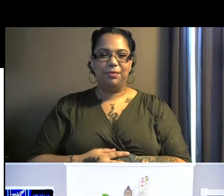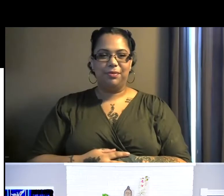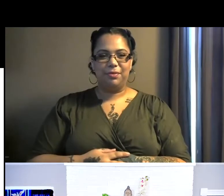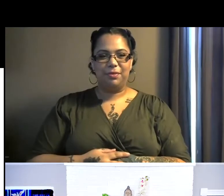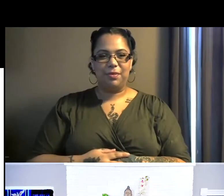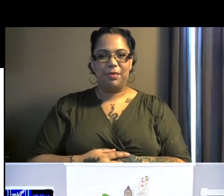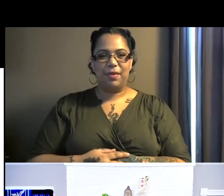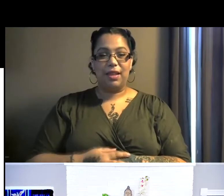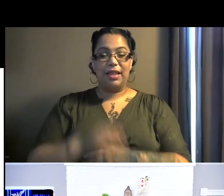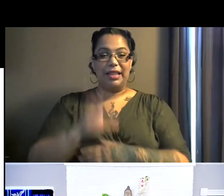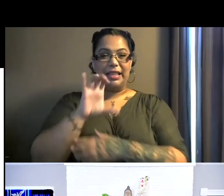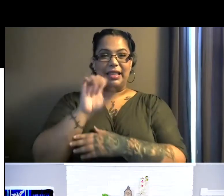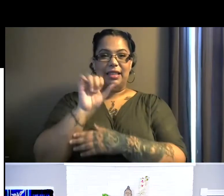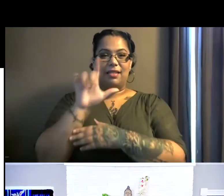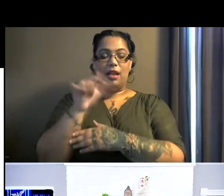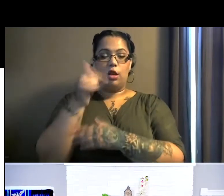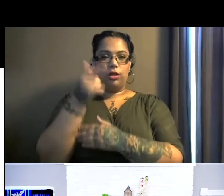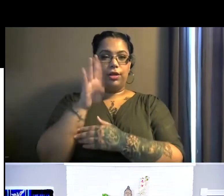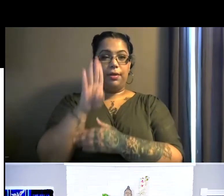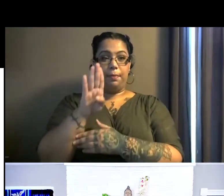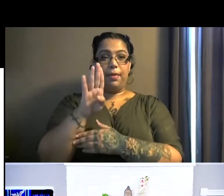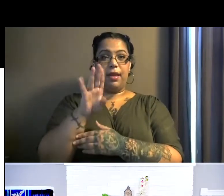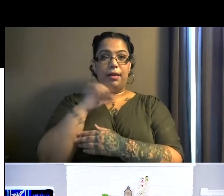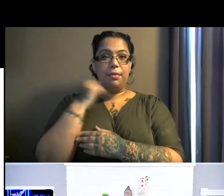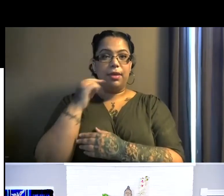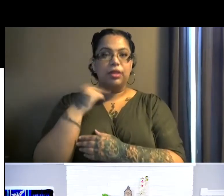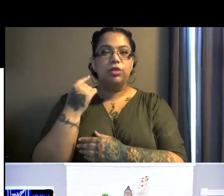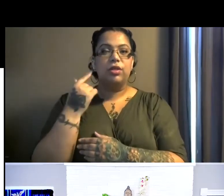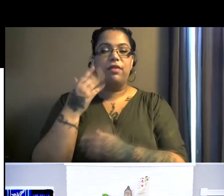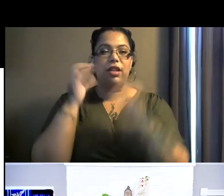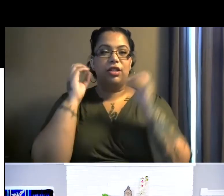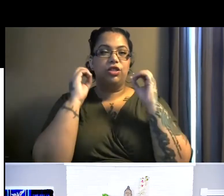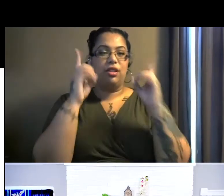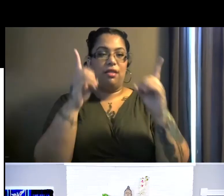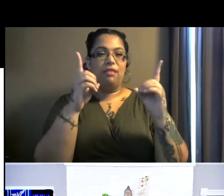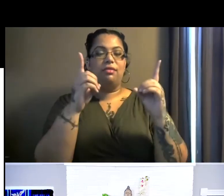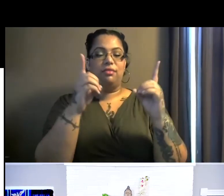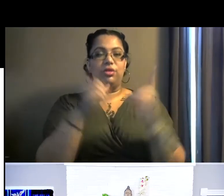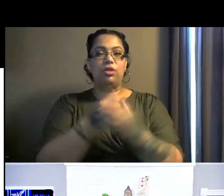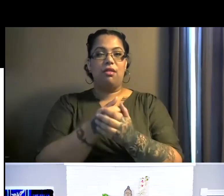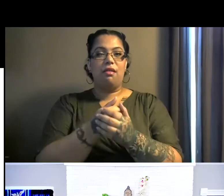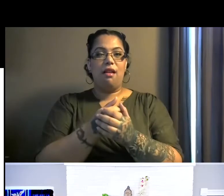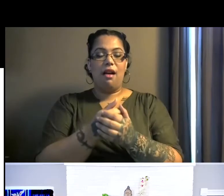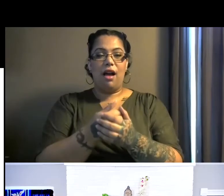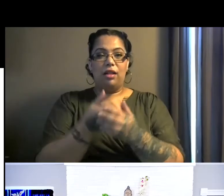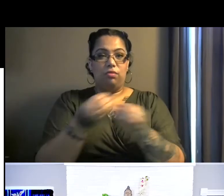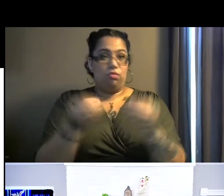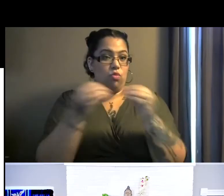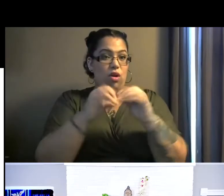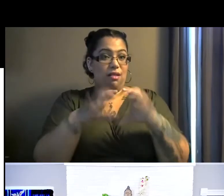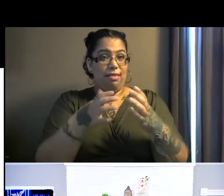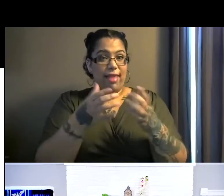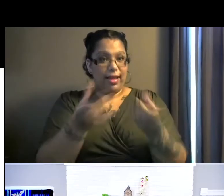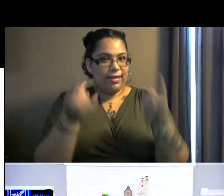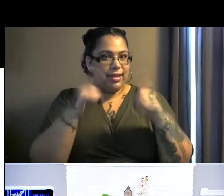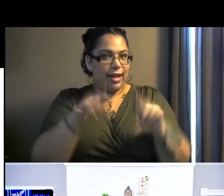The CSLGB Ministry of Education has upcoming classes.